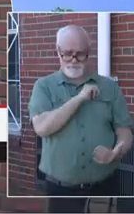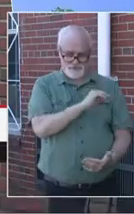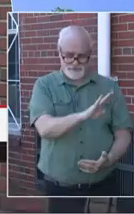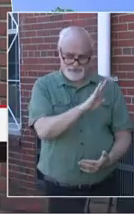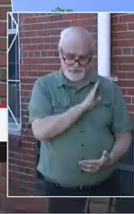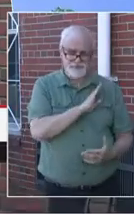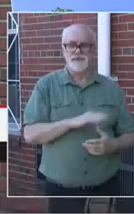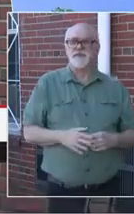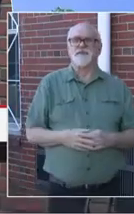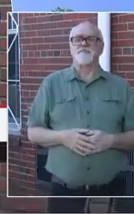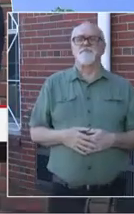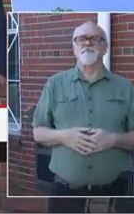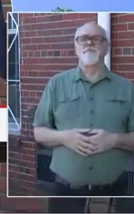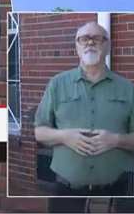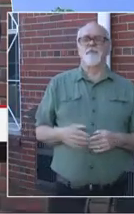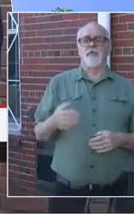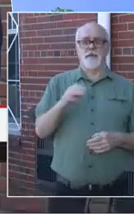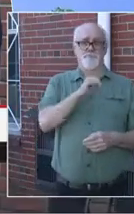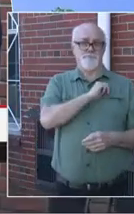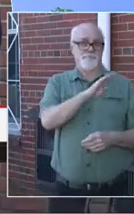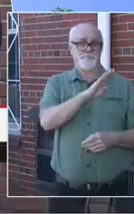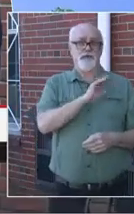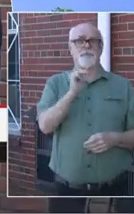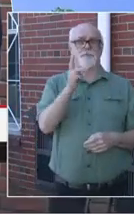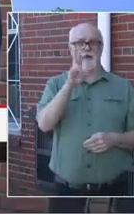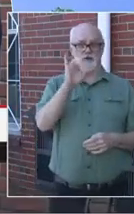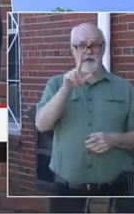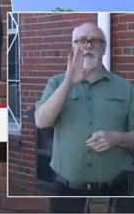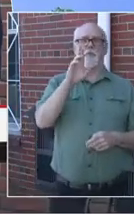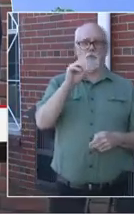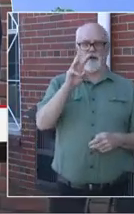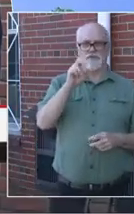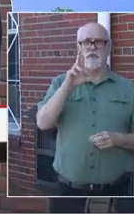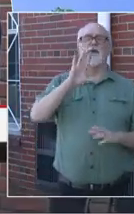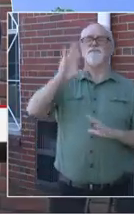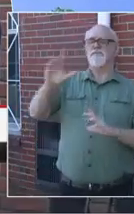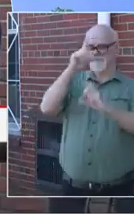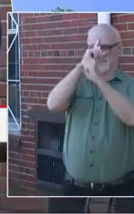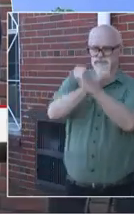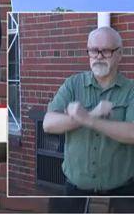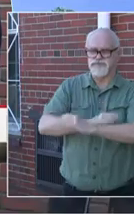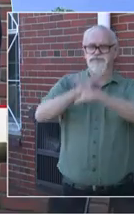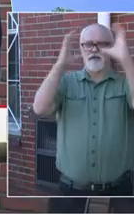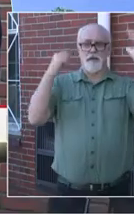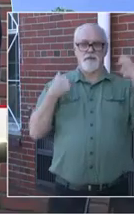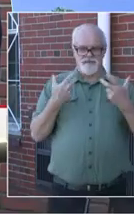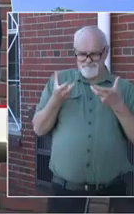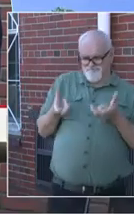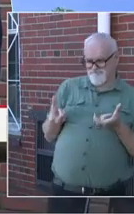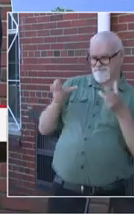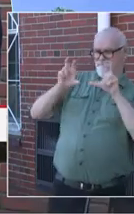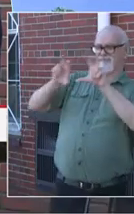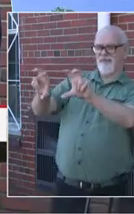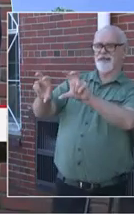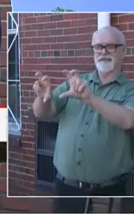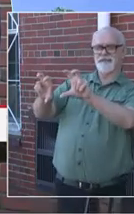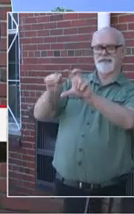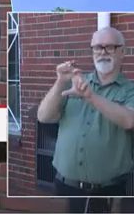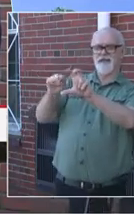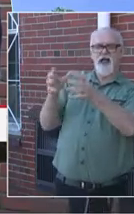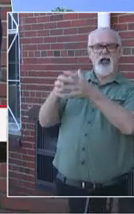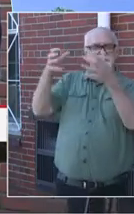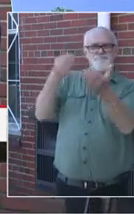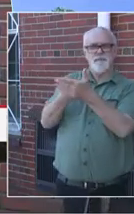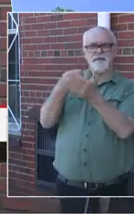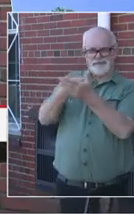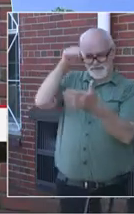Because of her vision, we are investing nearly $2.6 billion in our schools across our capital